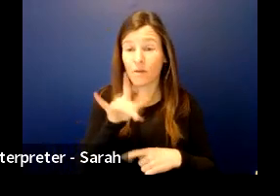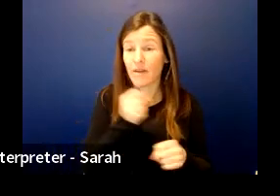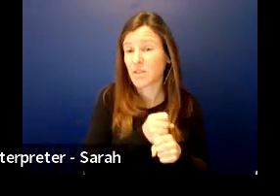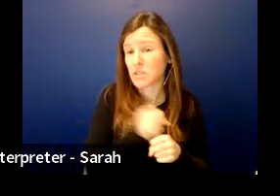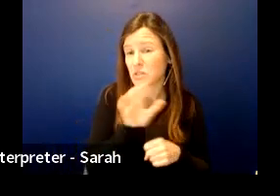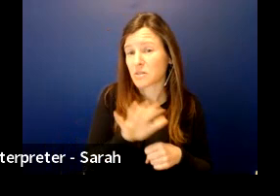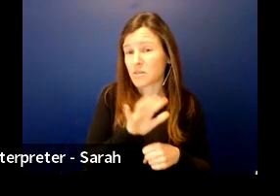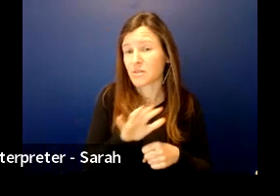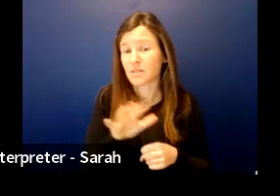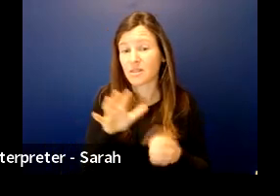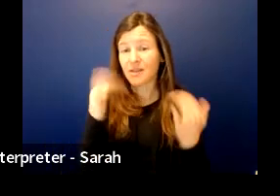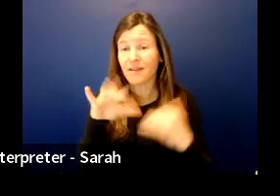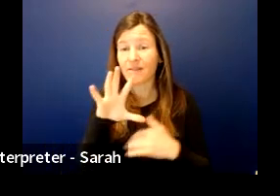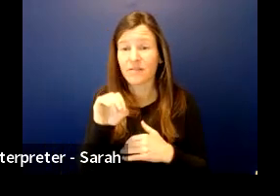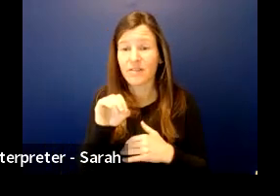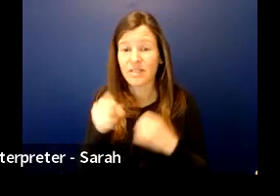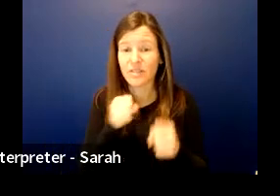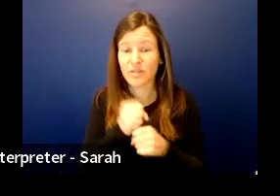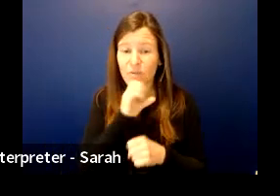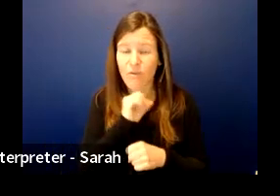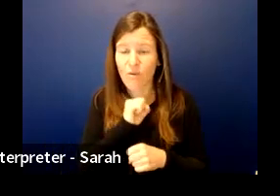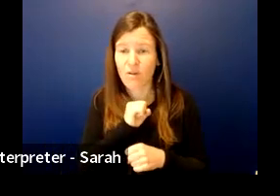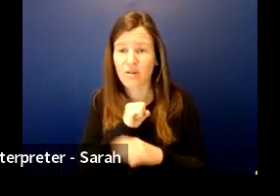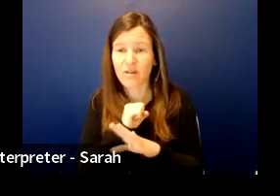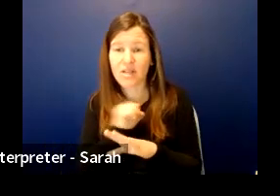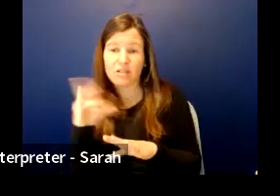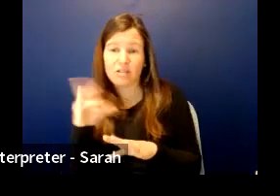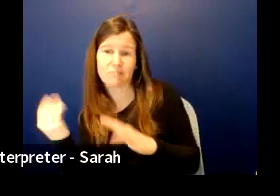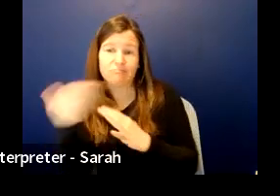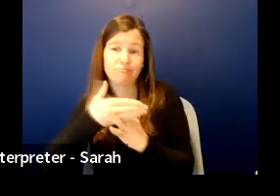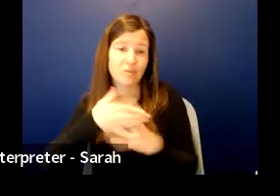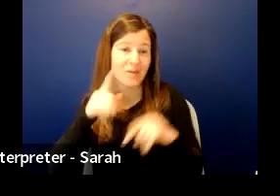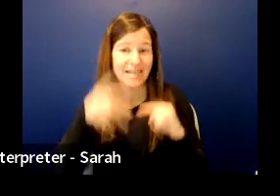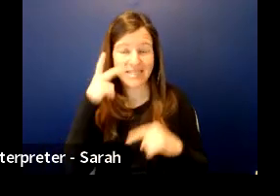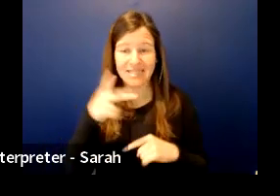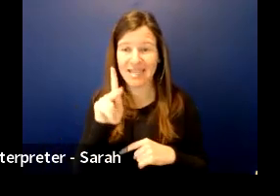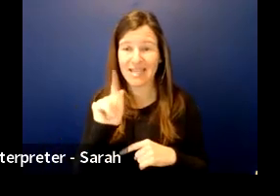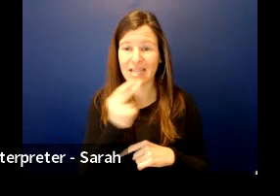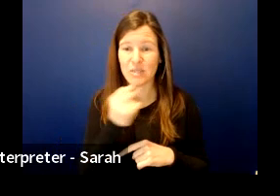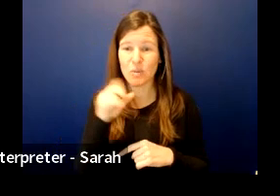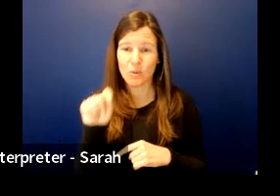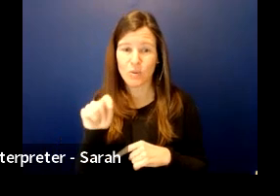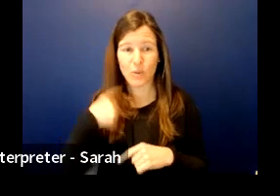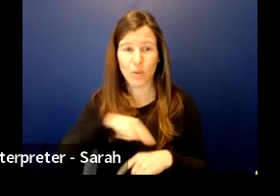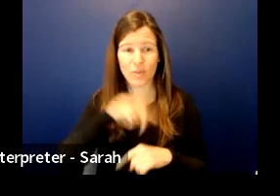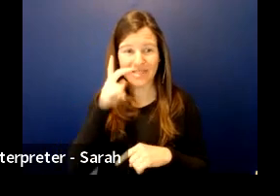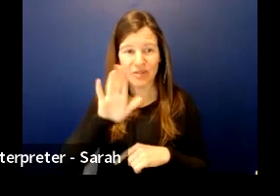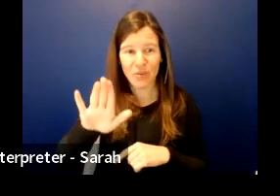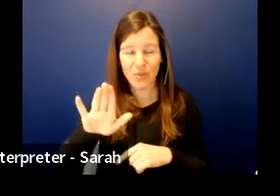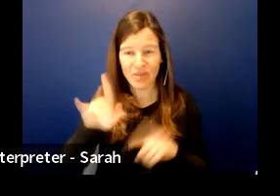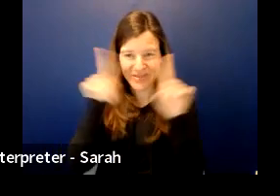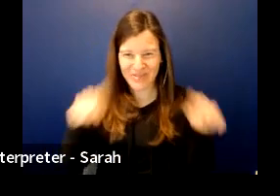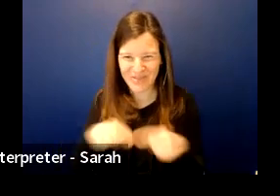About 50 years old? But you know, we're not seeing the Kahoot, we're seeing your screen with your